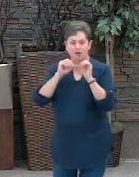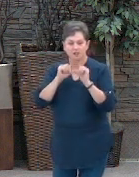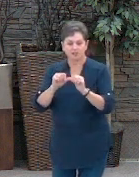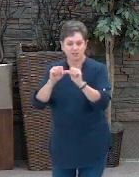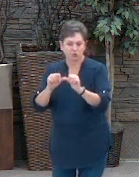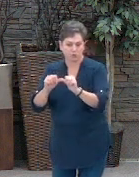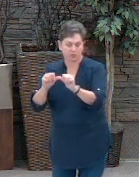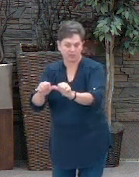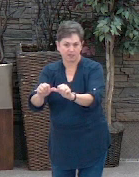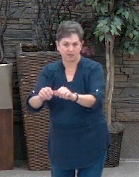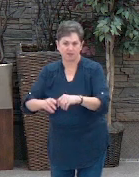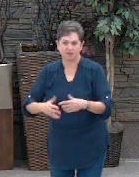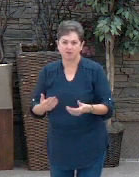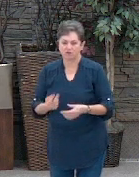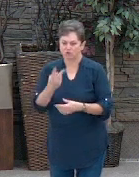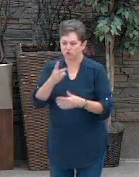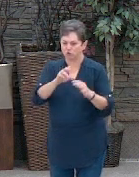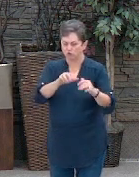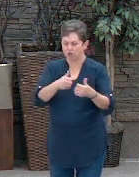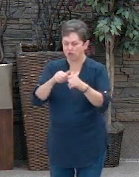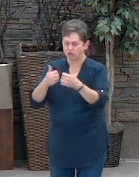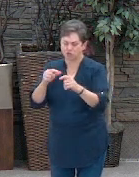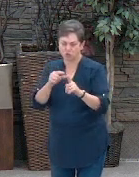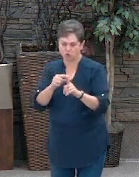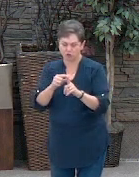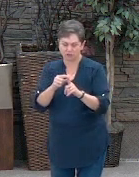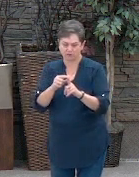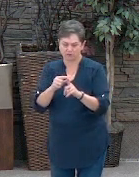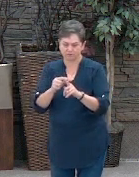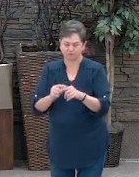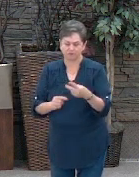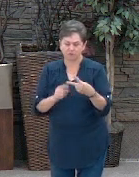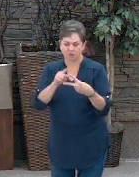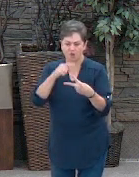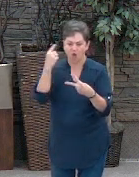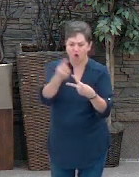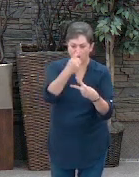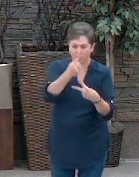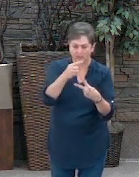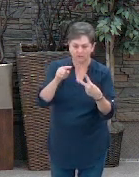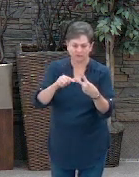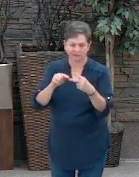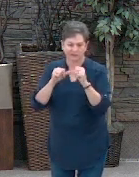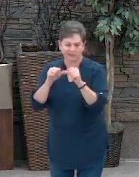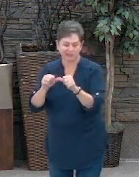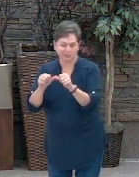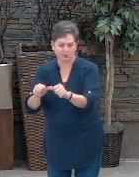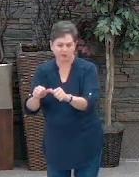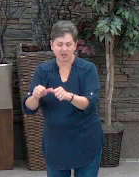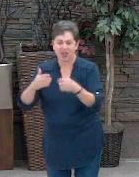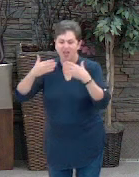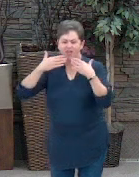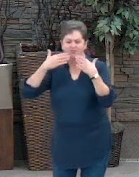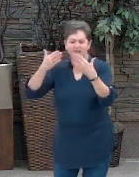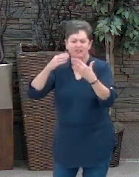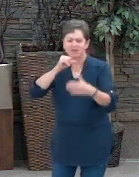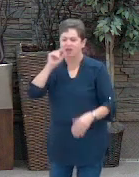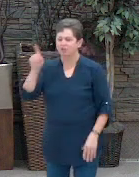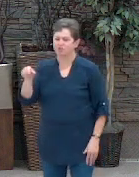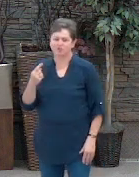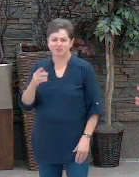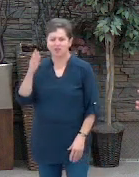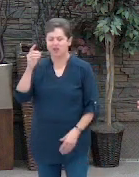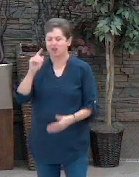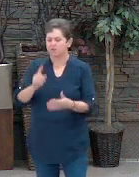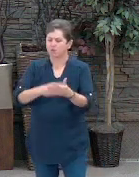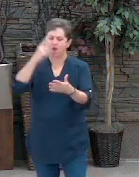continually. There's two challenging words there, always and continually. Thanksgiving isn't just sort of a